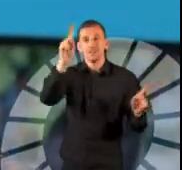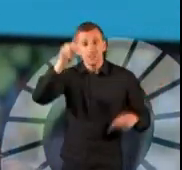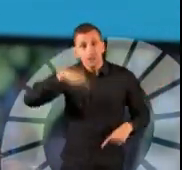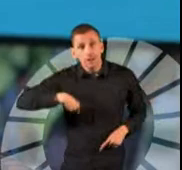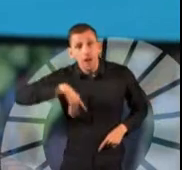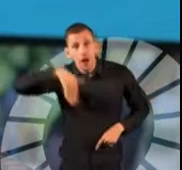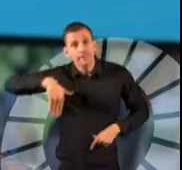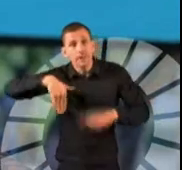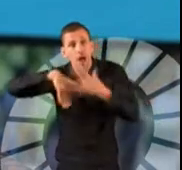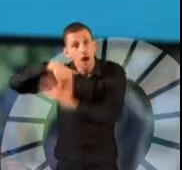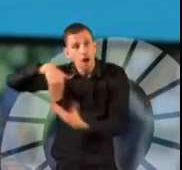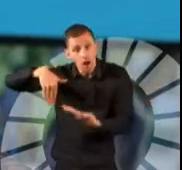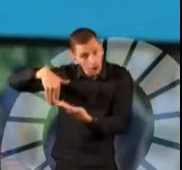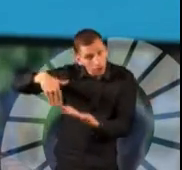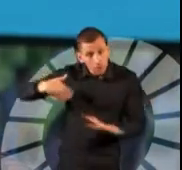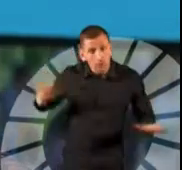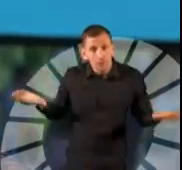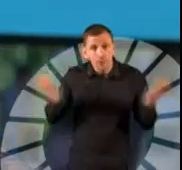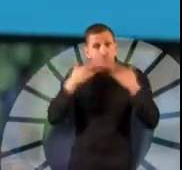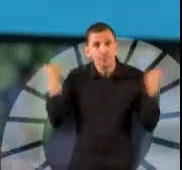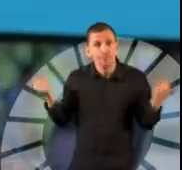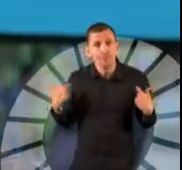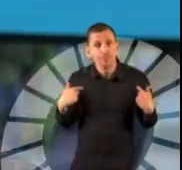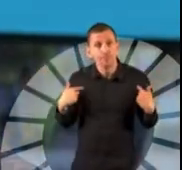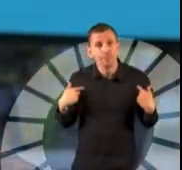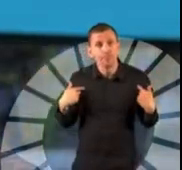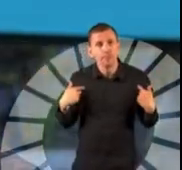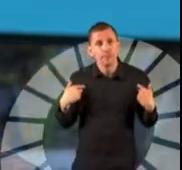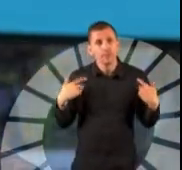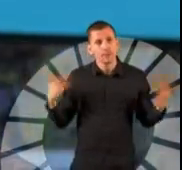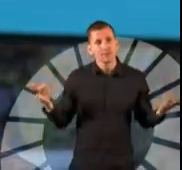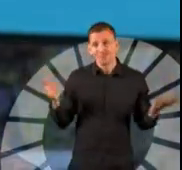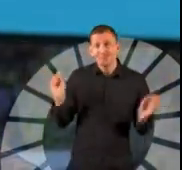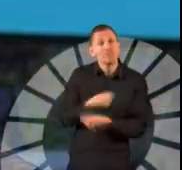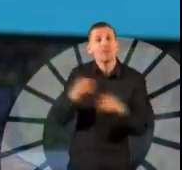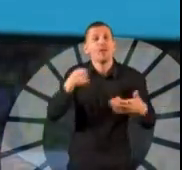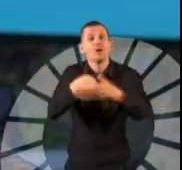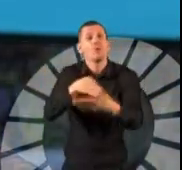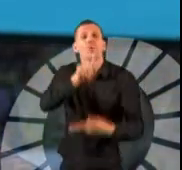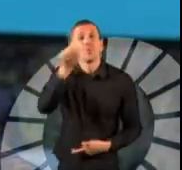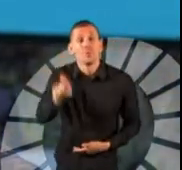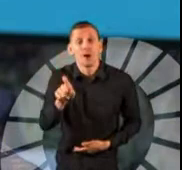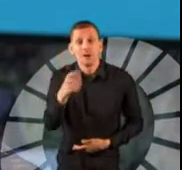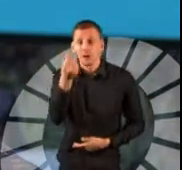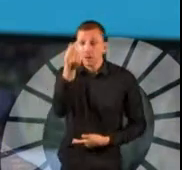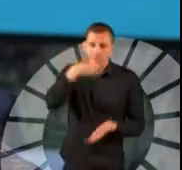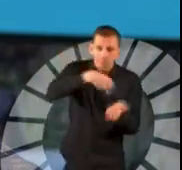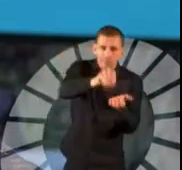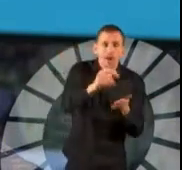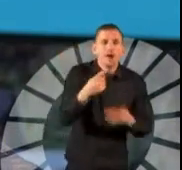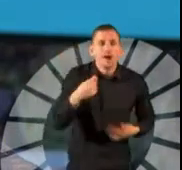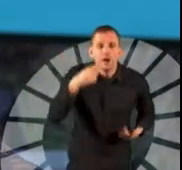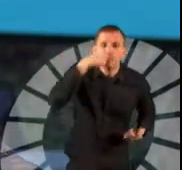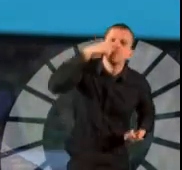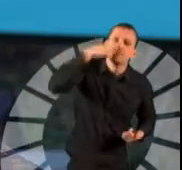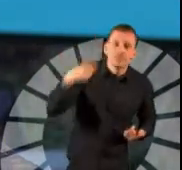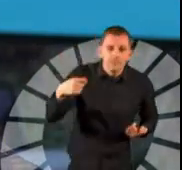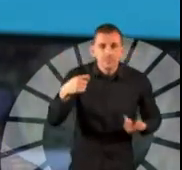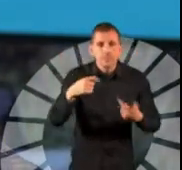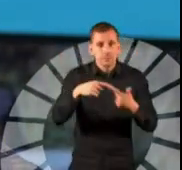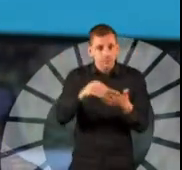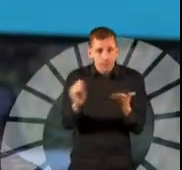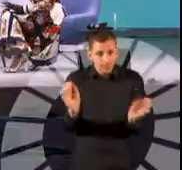afford $80 COVID tests and 150 visa euro visa fees. And many of them are not here because of